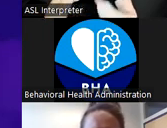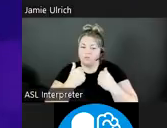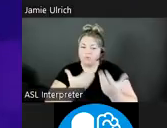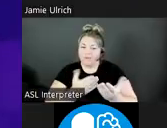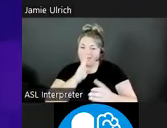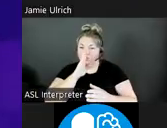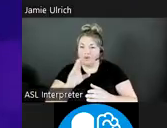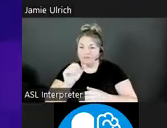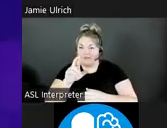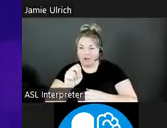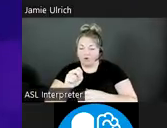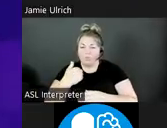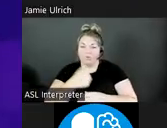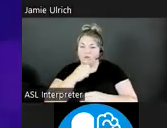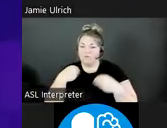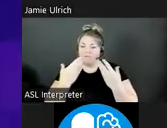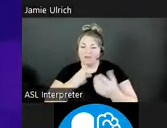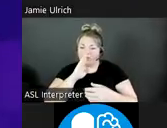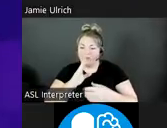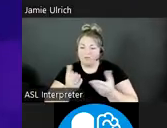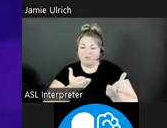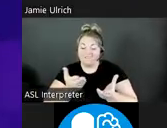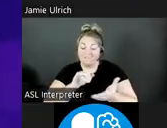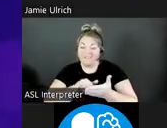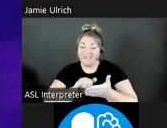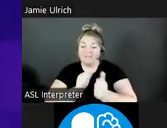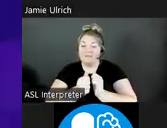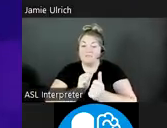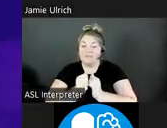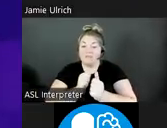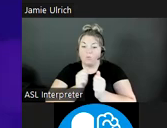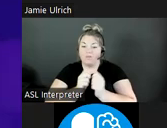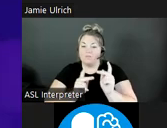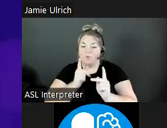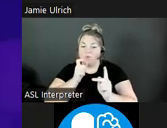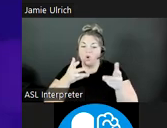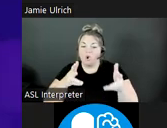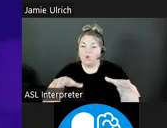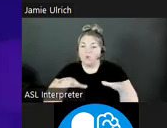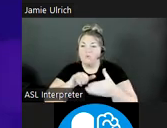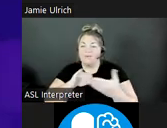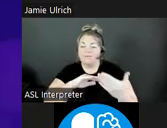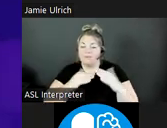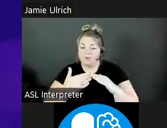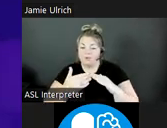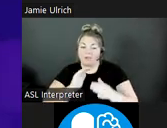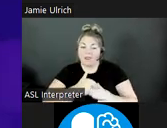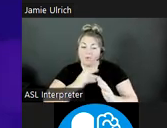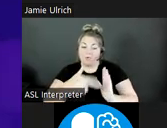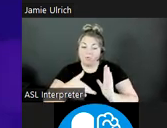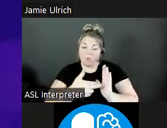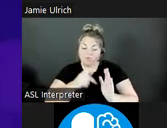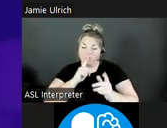We're not going to provide direct services. That's competing with people who already do that in the community. Our role is